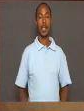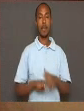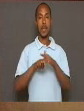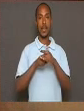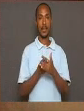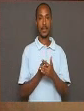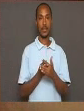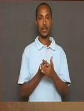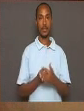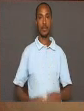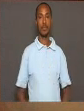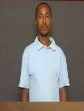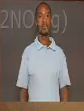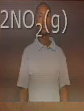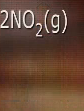Begin.